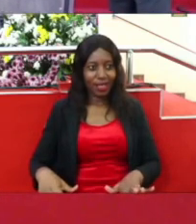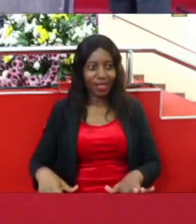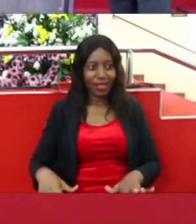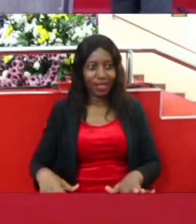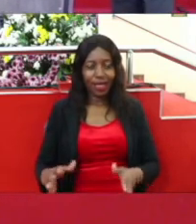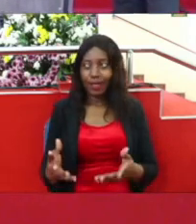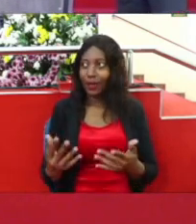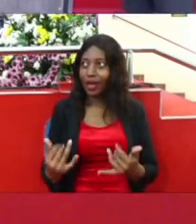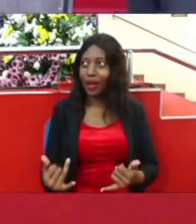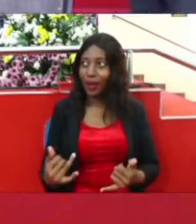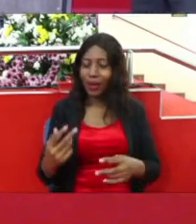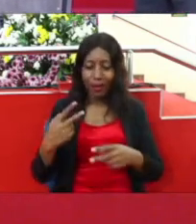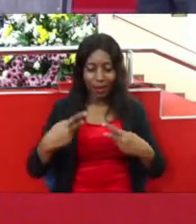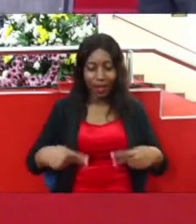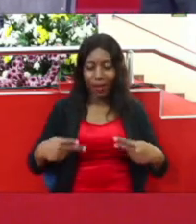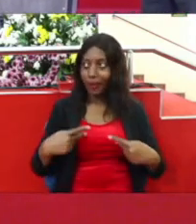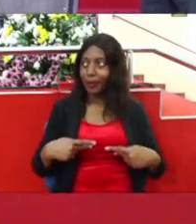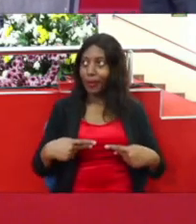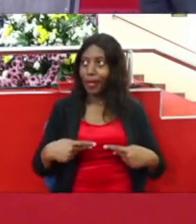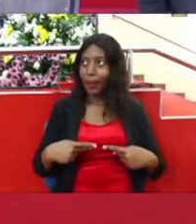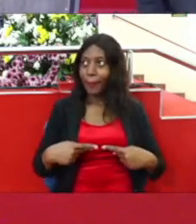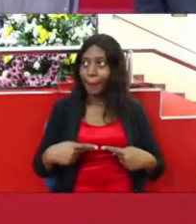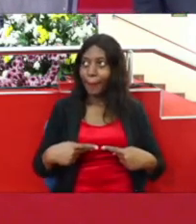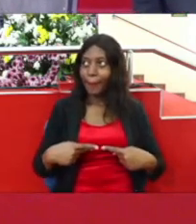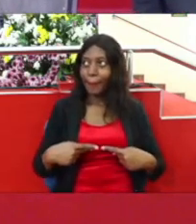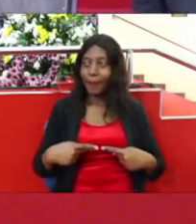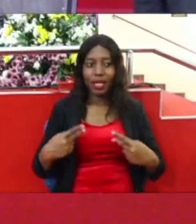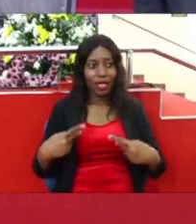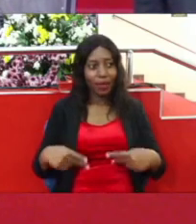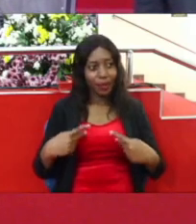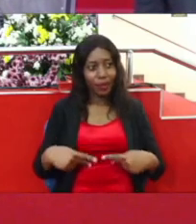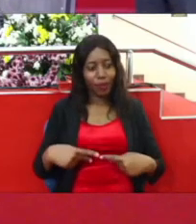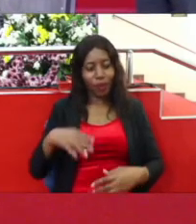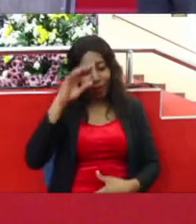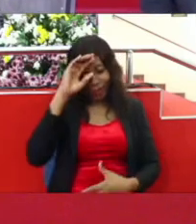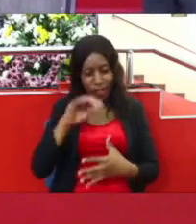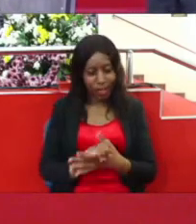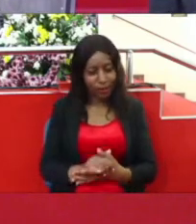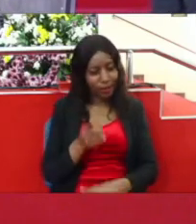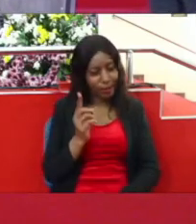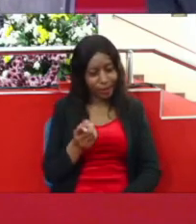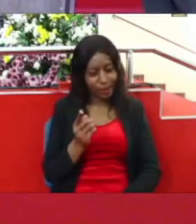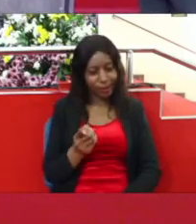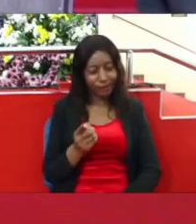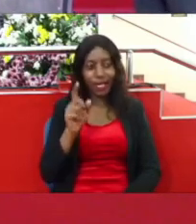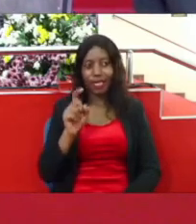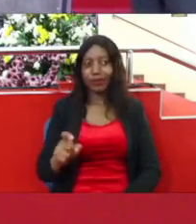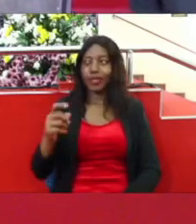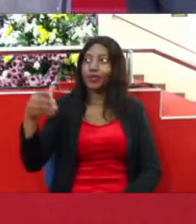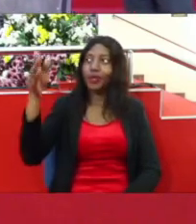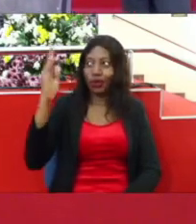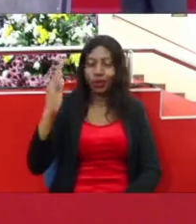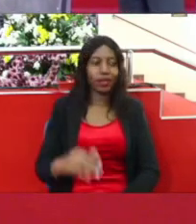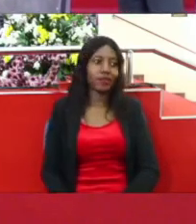was Dagon, na wakajua kwamba Mungu wa ule mji, they must have said this must be God. Wakasema huyu lazima awe ni Mungu. Of course it was God. Ni kweli